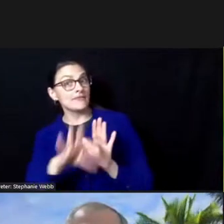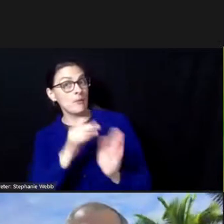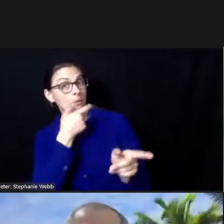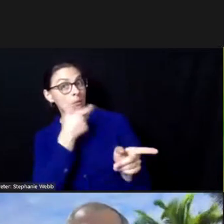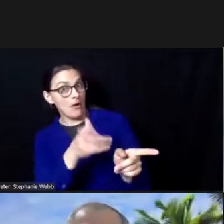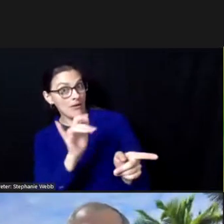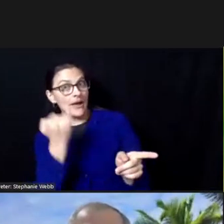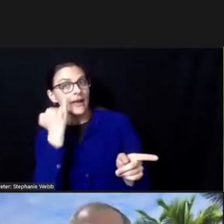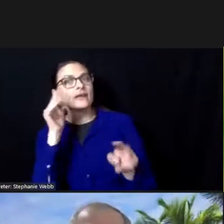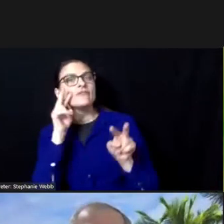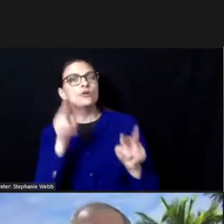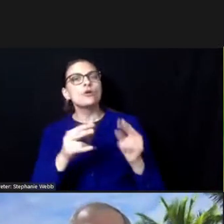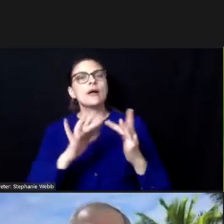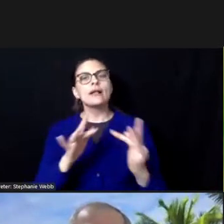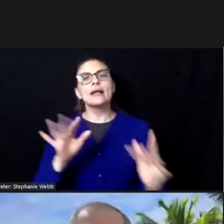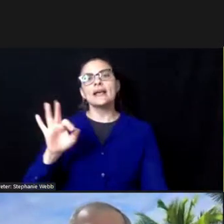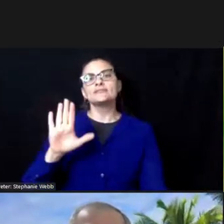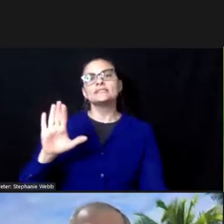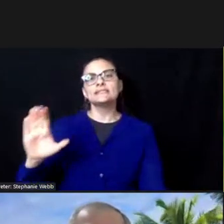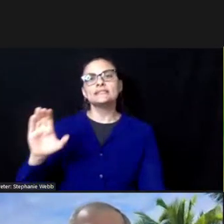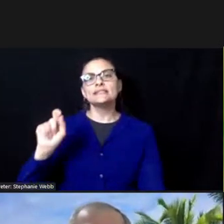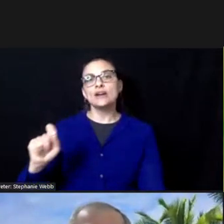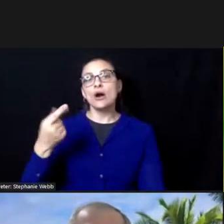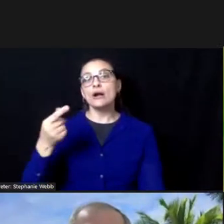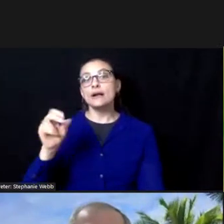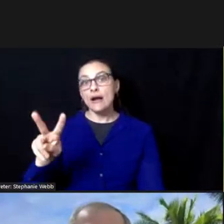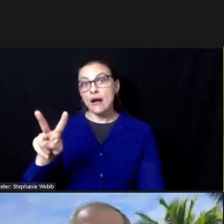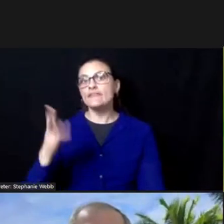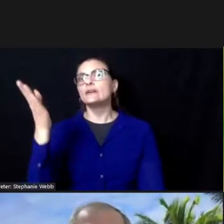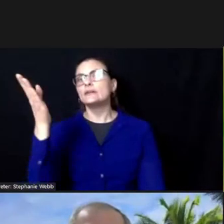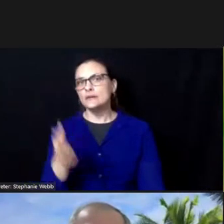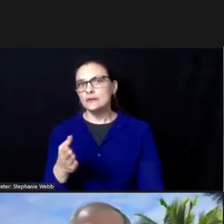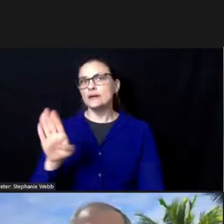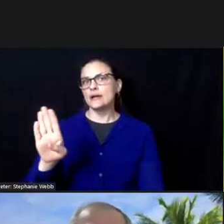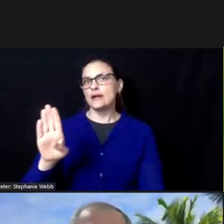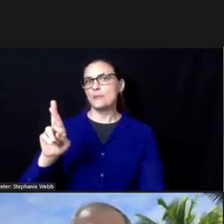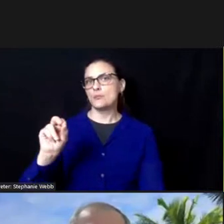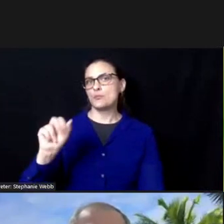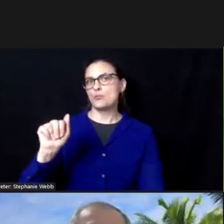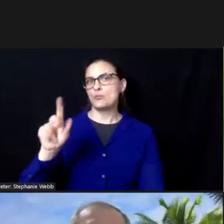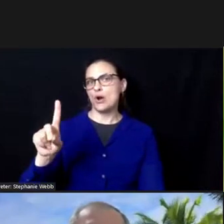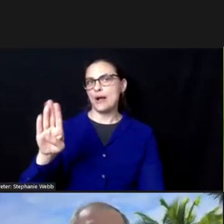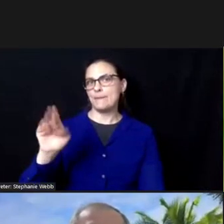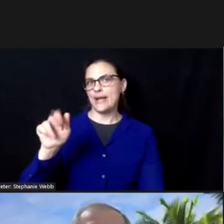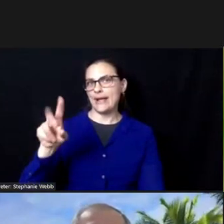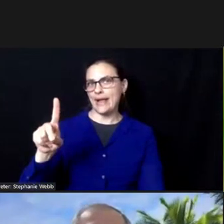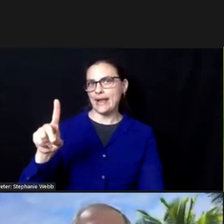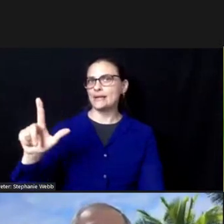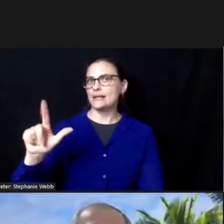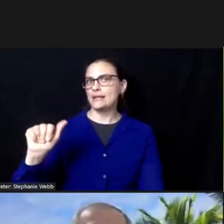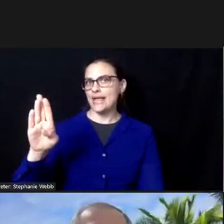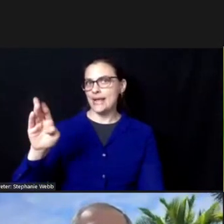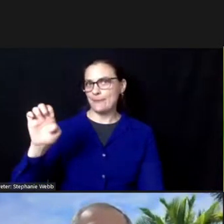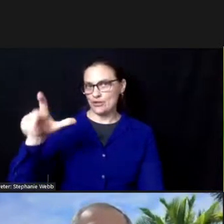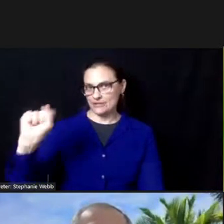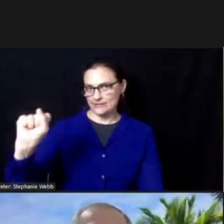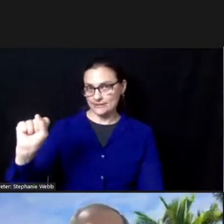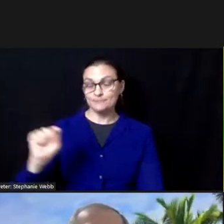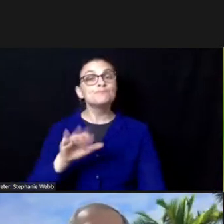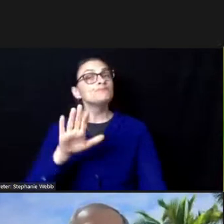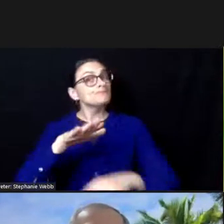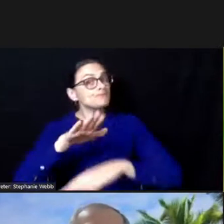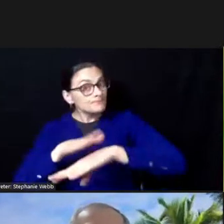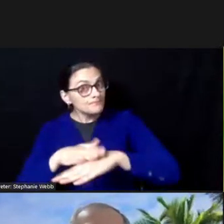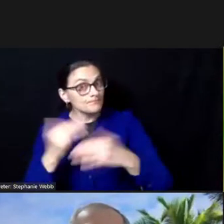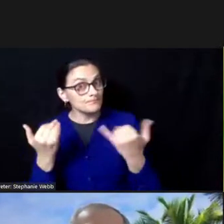fcc.gov/broadband labels. As a reminder, I'd like to underscore that what we learn through the course of these hearings will become a part of the record and further inform the rulemaking